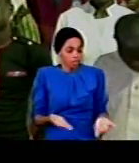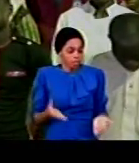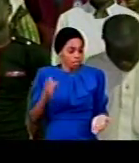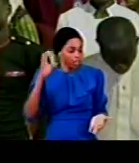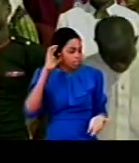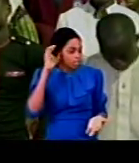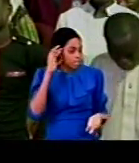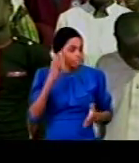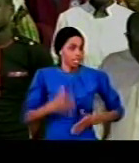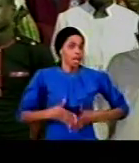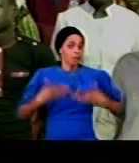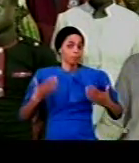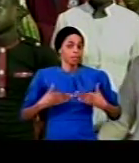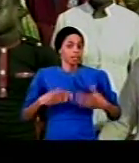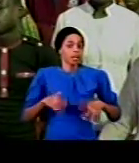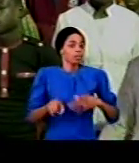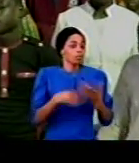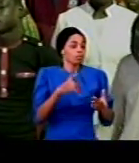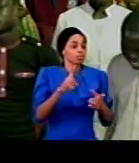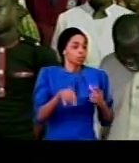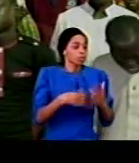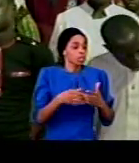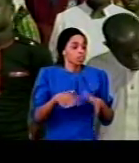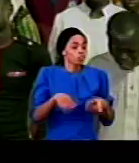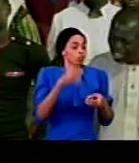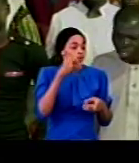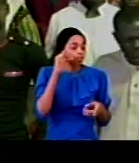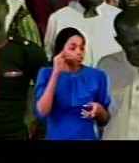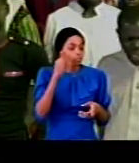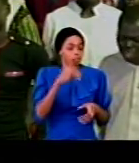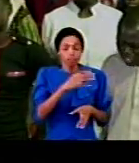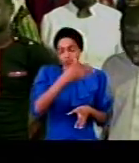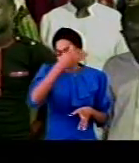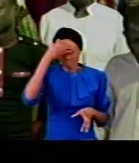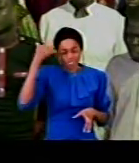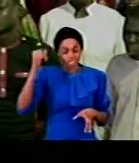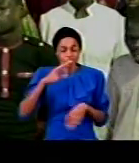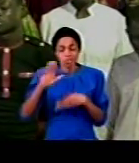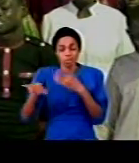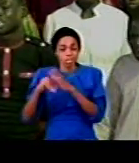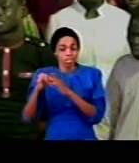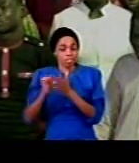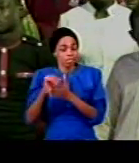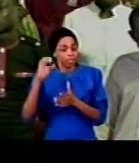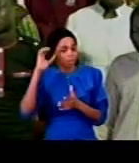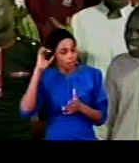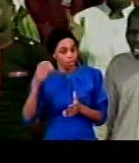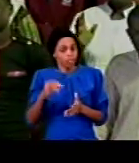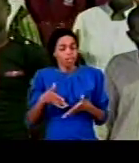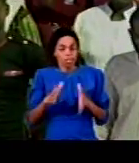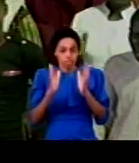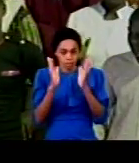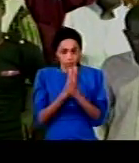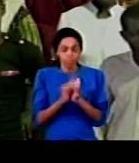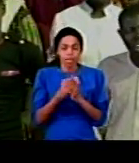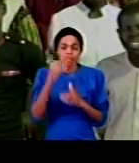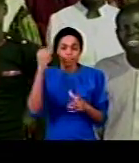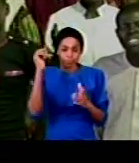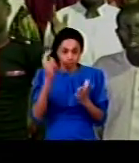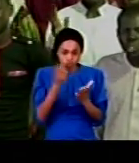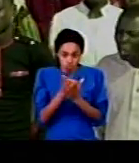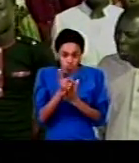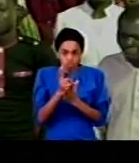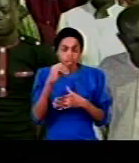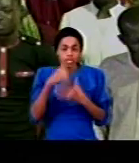number two, to abide in it. Let's pray that the Lord will cause them to abide in that truth, and that truth will abide in their